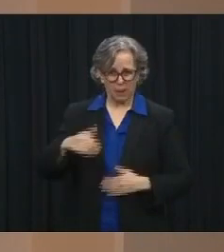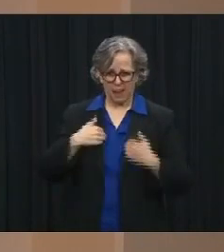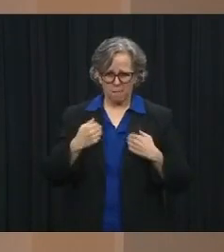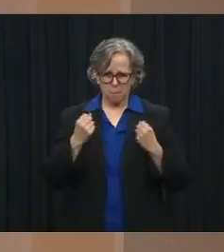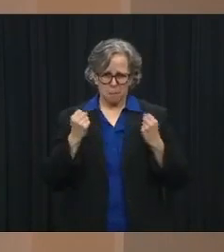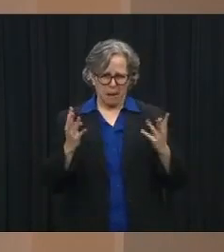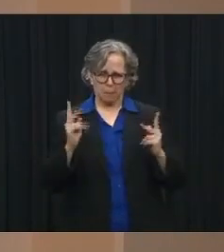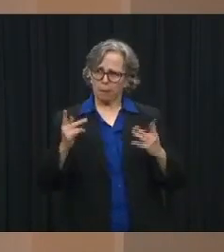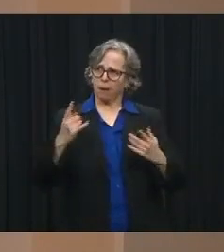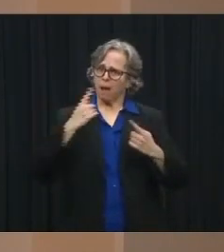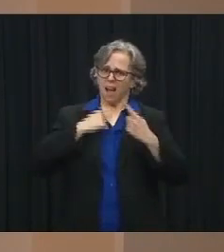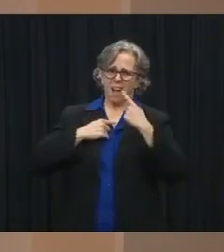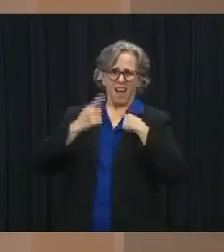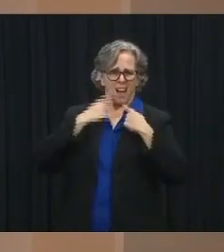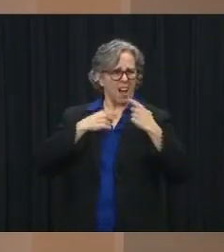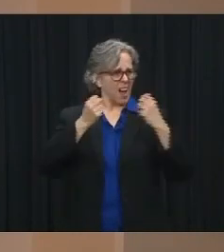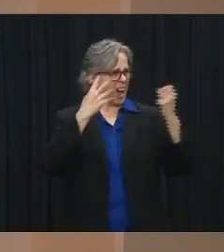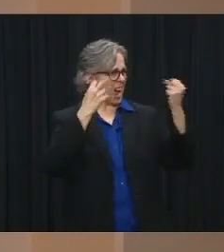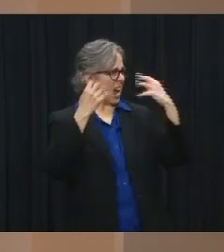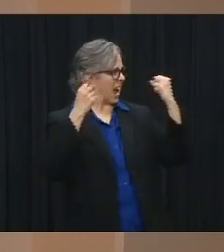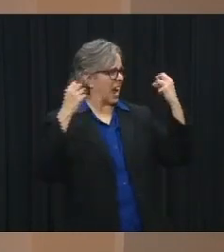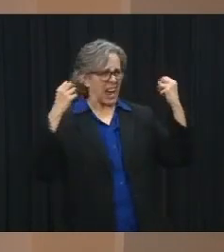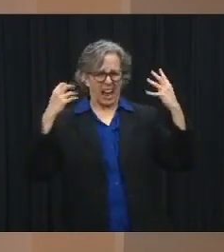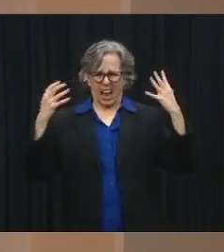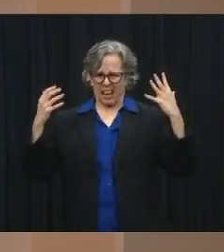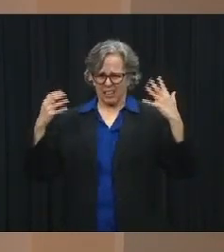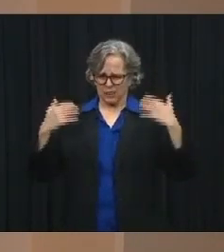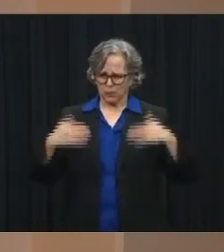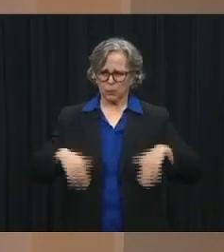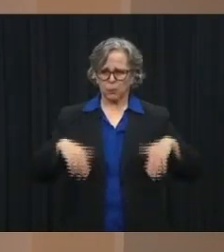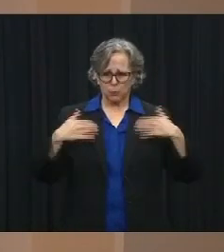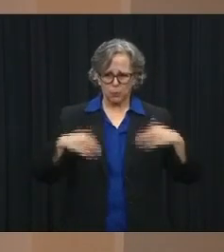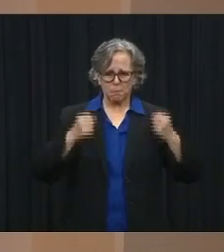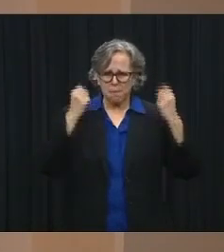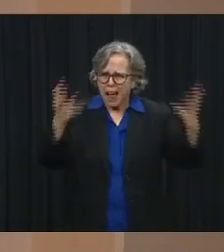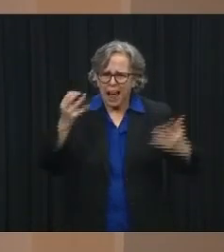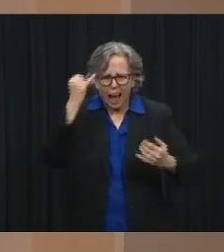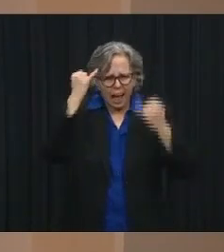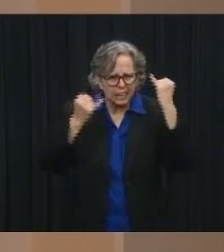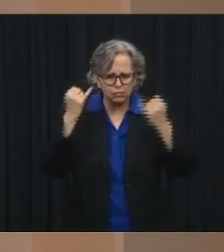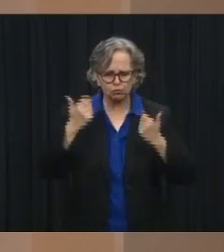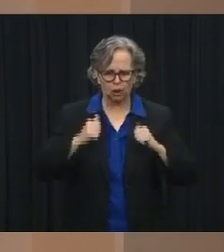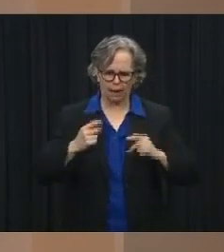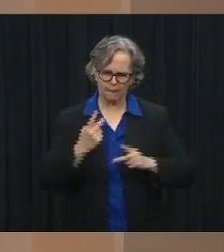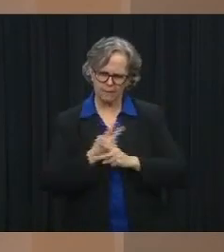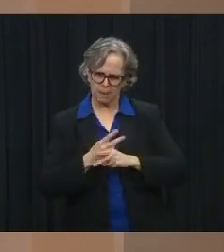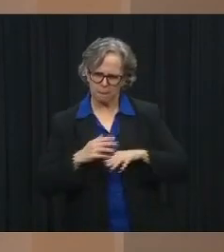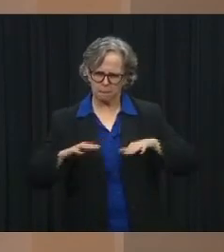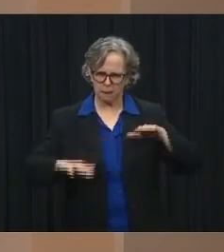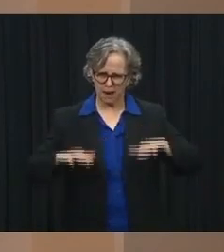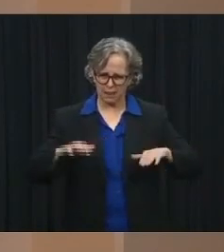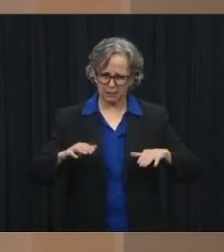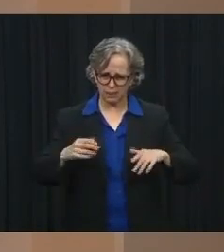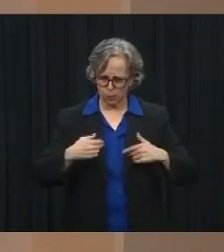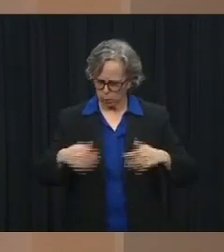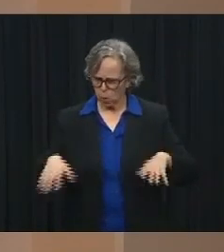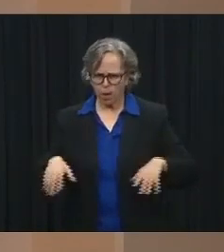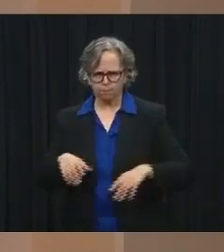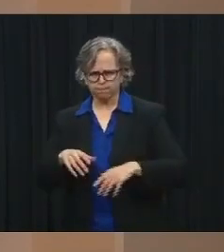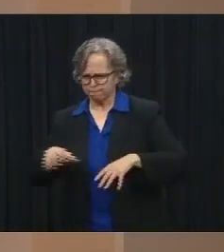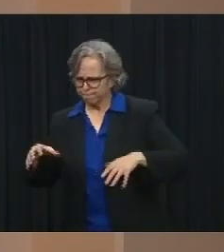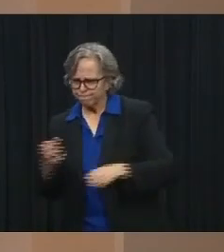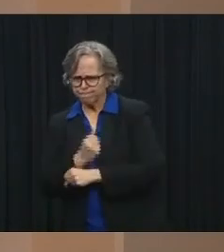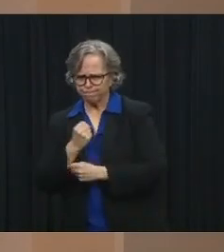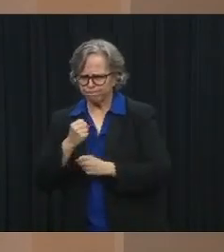the state. It is always that balance between acting quickly, trying to do what's right in the health interests, and